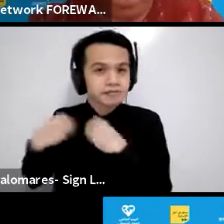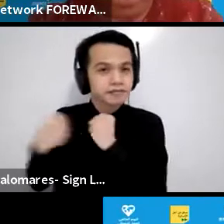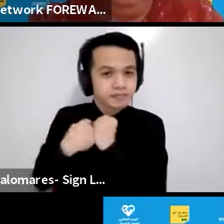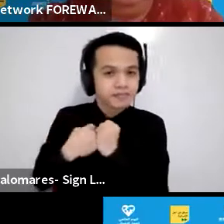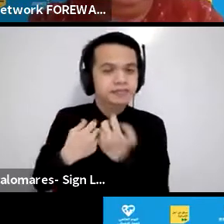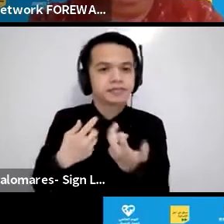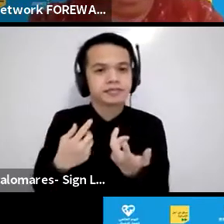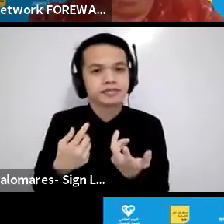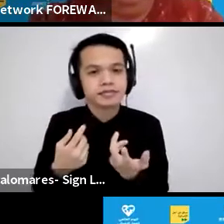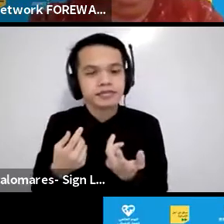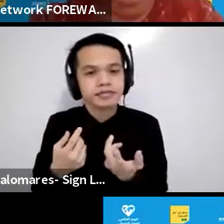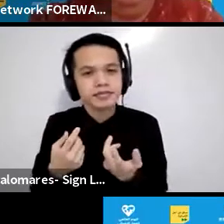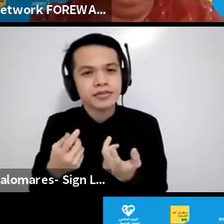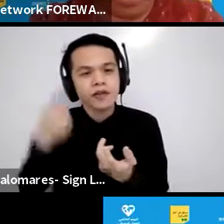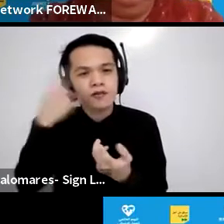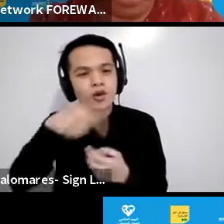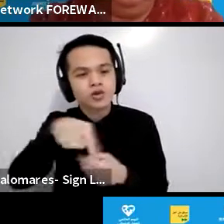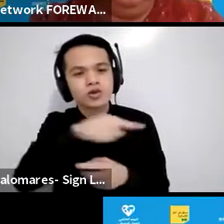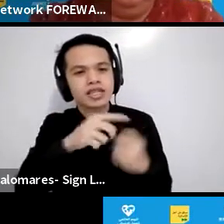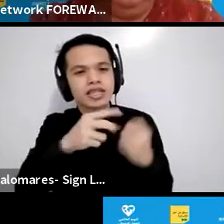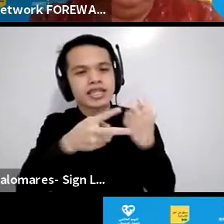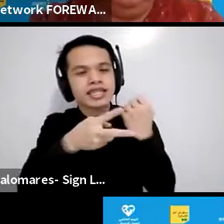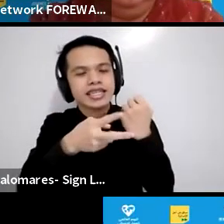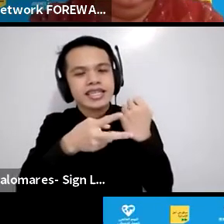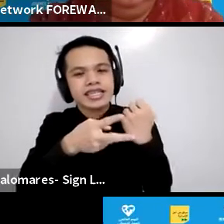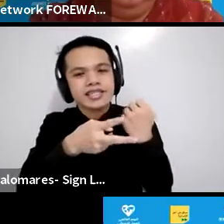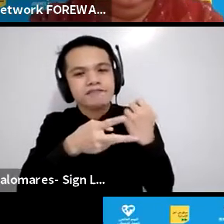to at-risk communities,